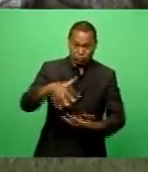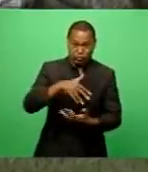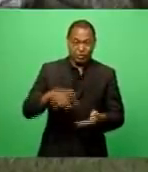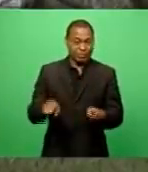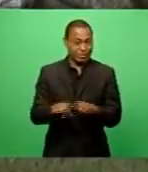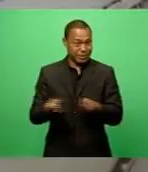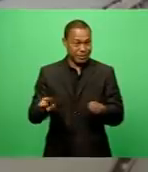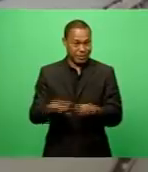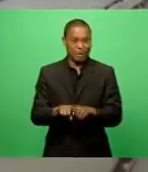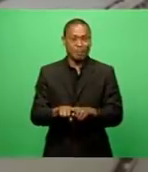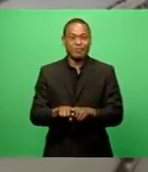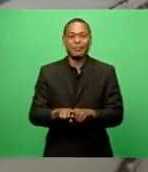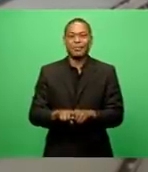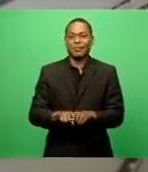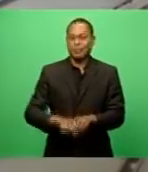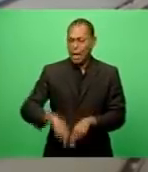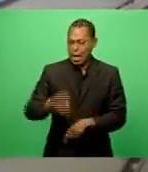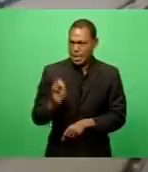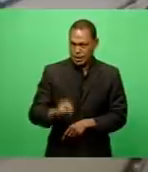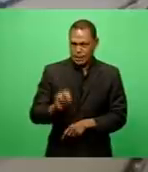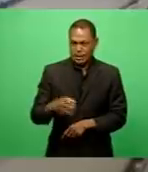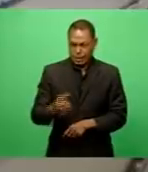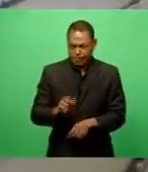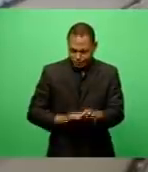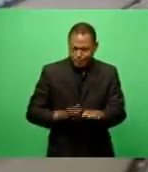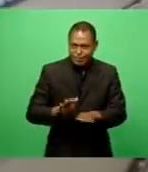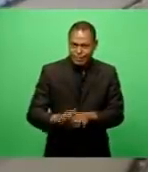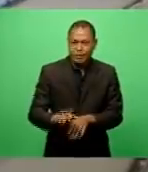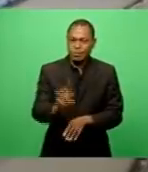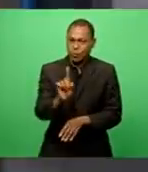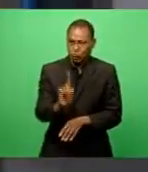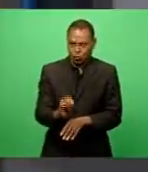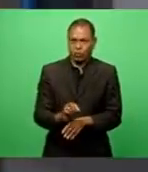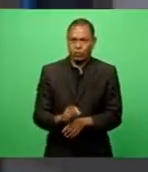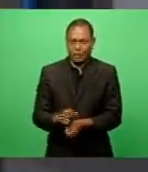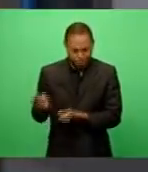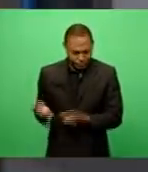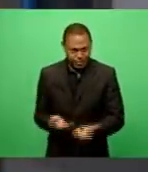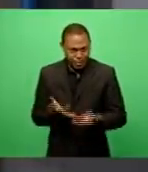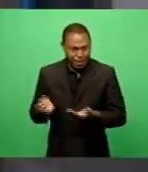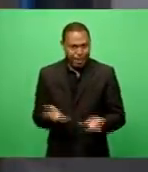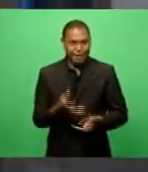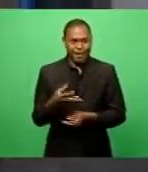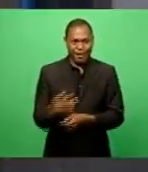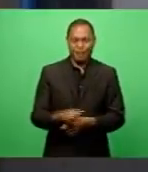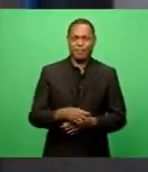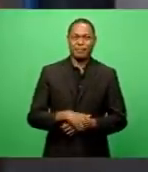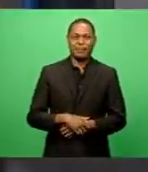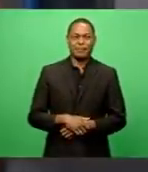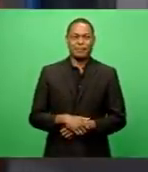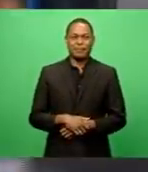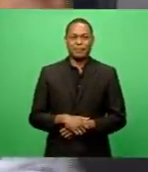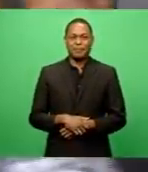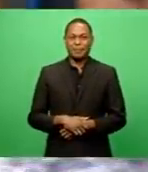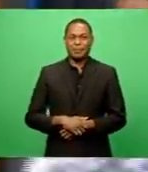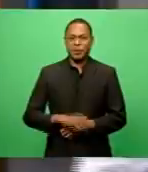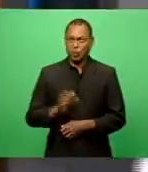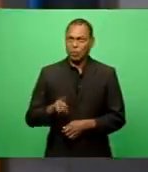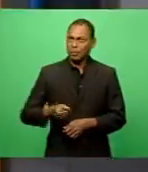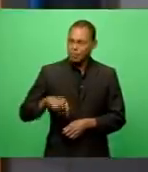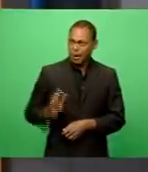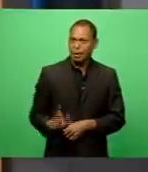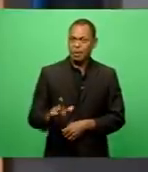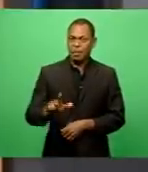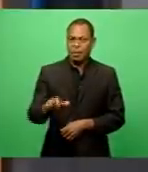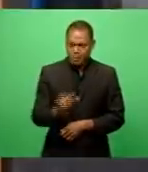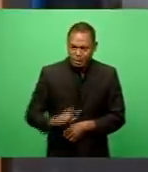authorities need to ensure necessary steps are taken before supply can resume. At the moment, the main focus is on Lambasa area. We're sending